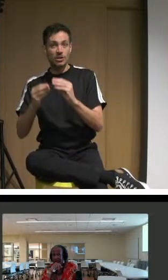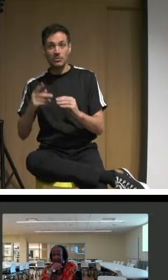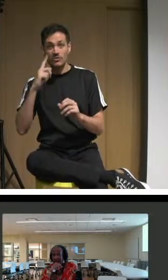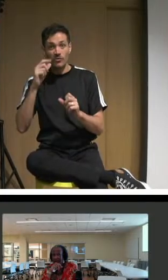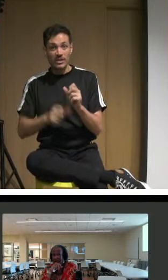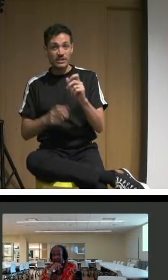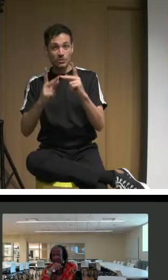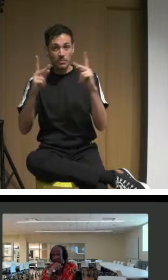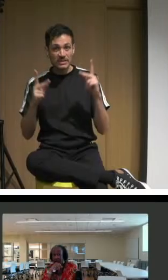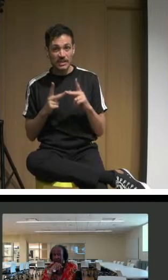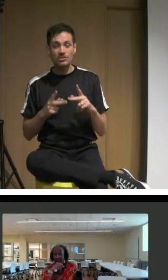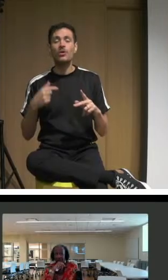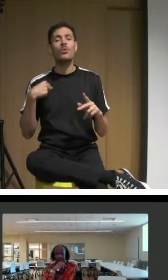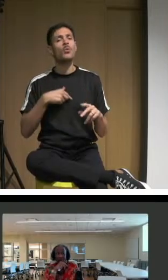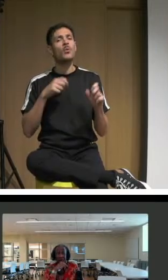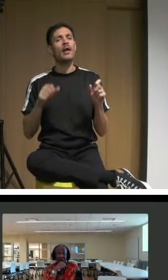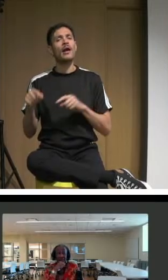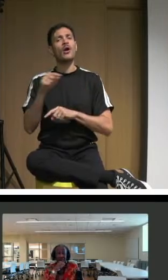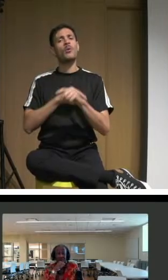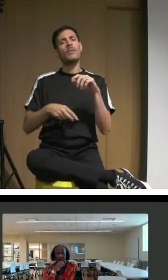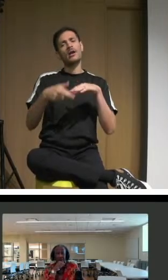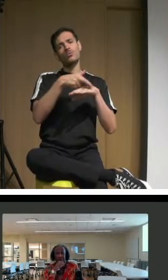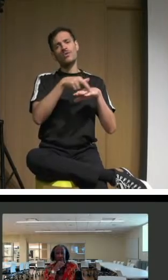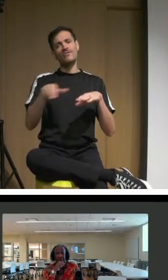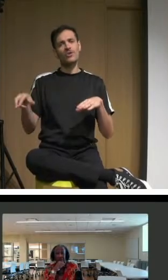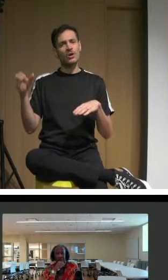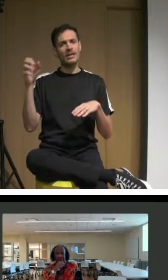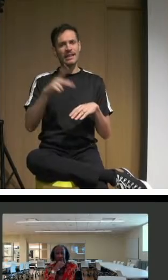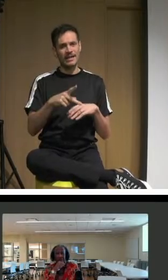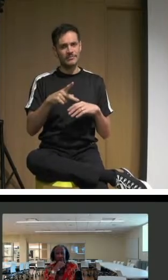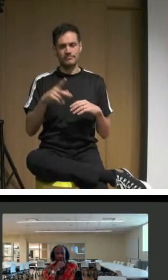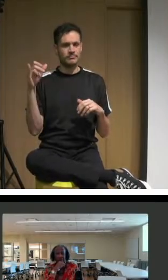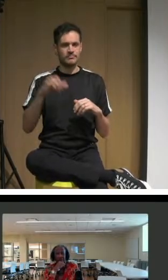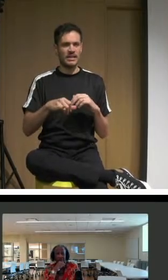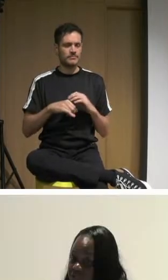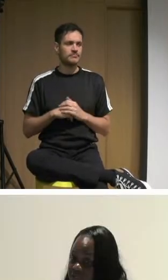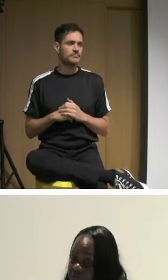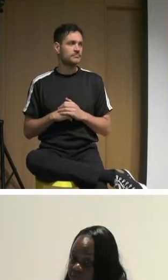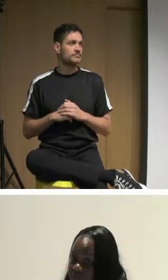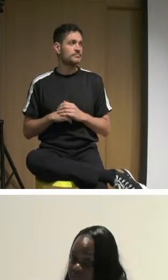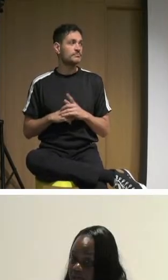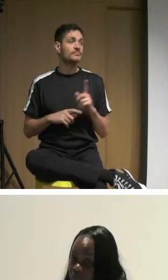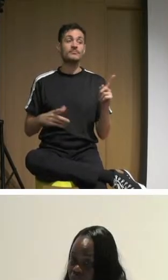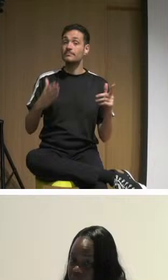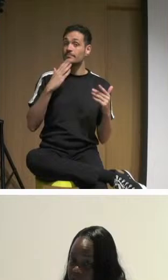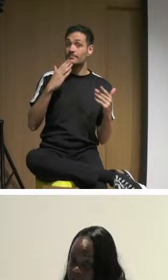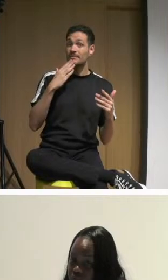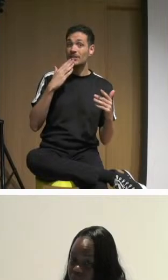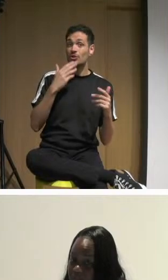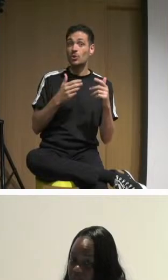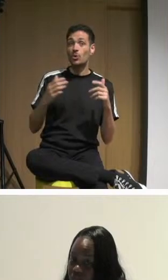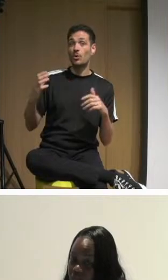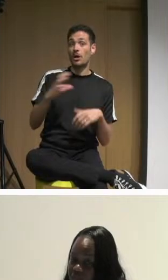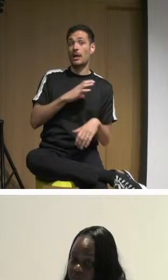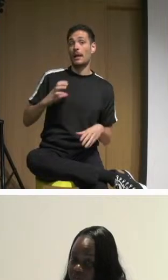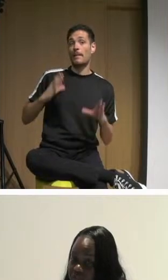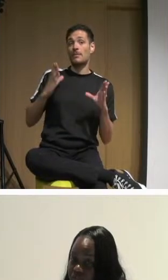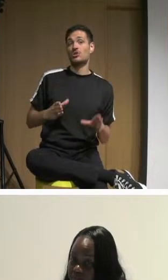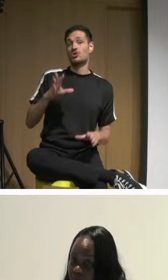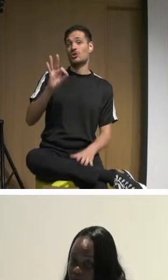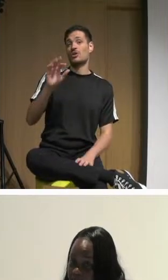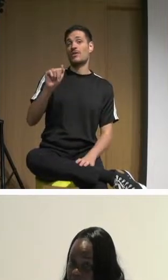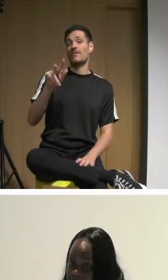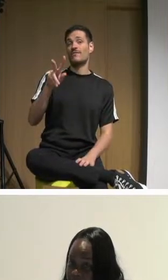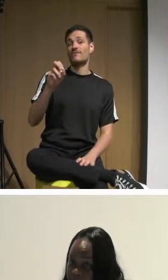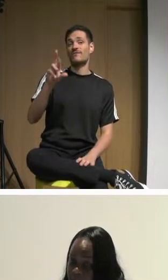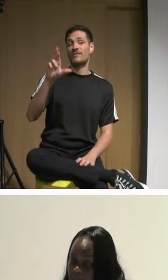refer back to that in the event there was question about that. Thank you, Commissioner Daniel Favors. I will do that. I just want to make room for Commissioner